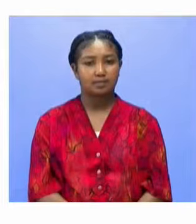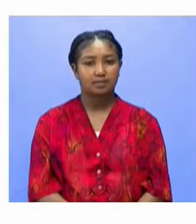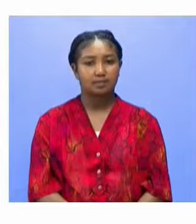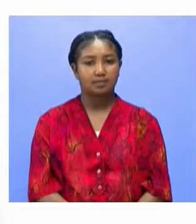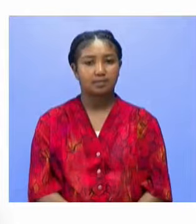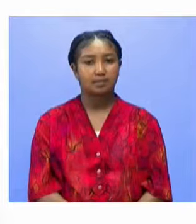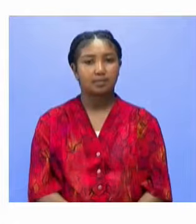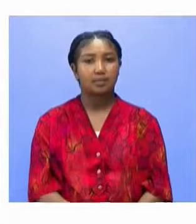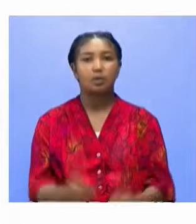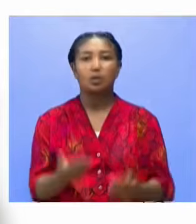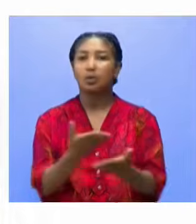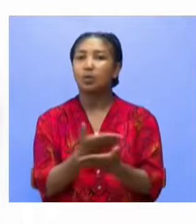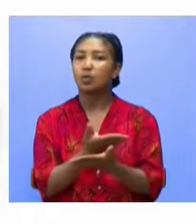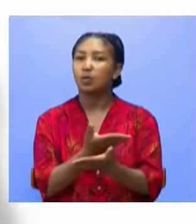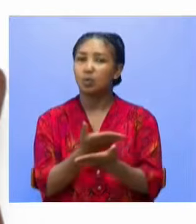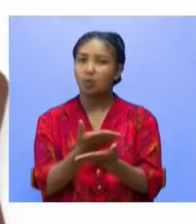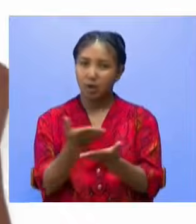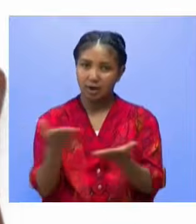Where